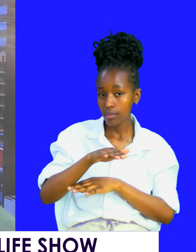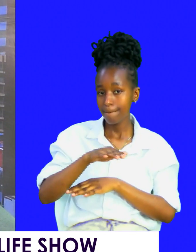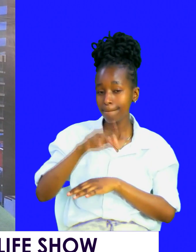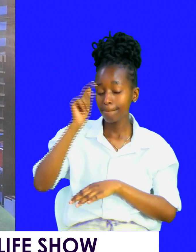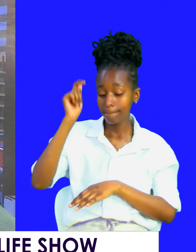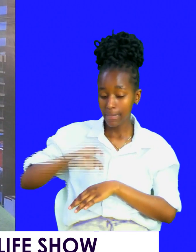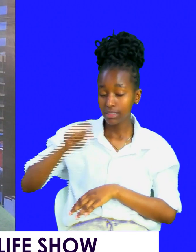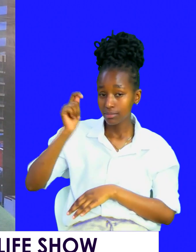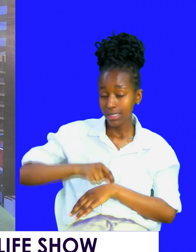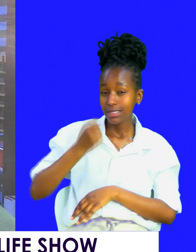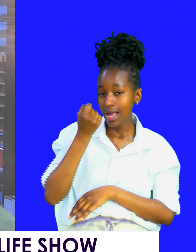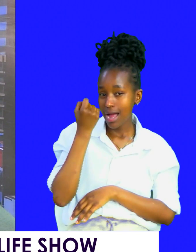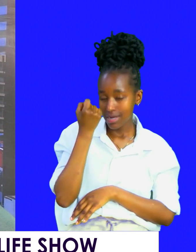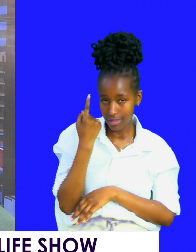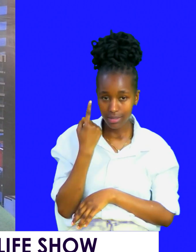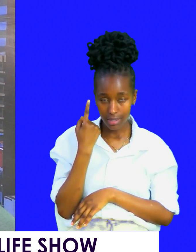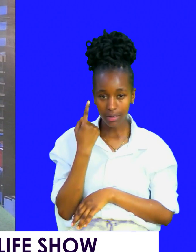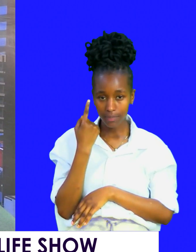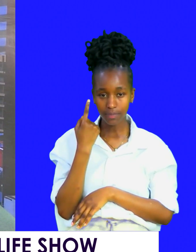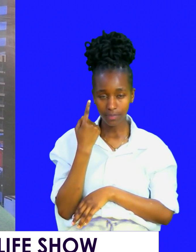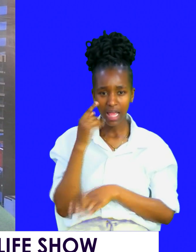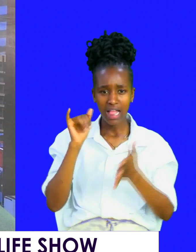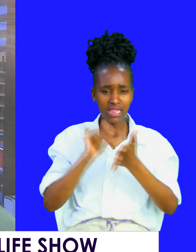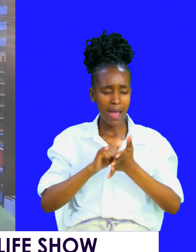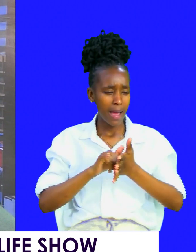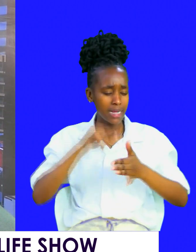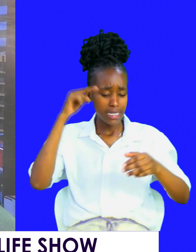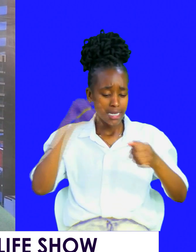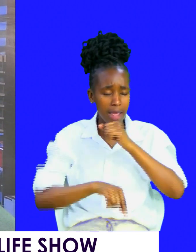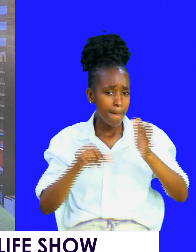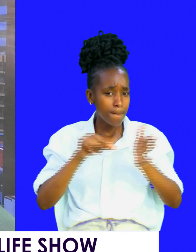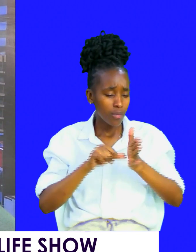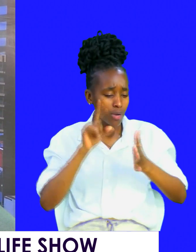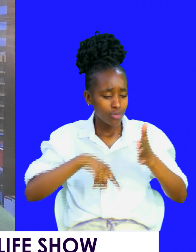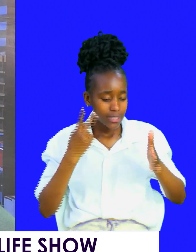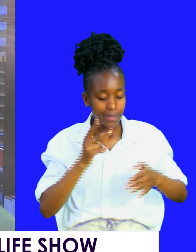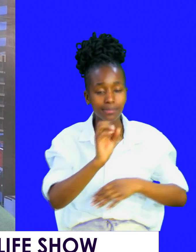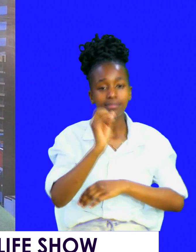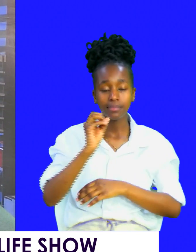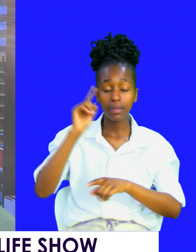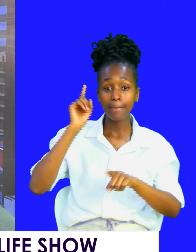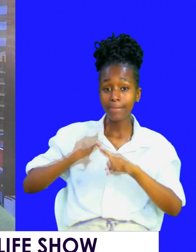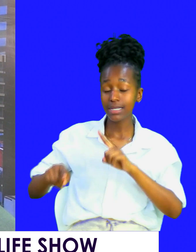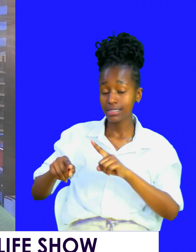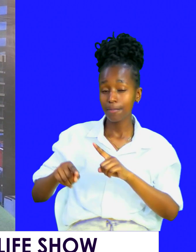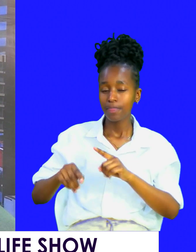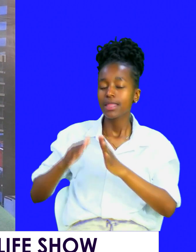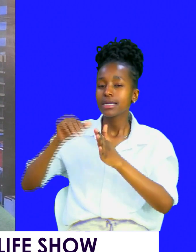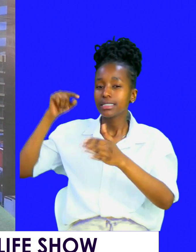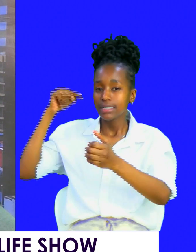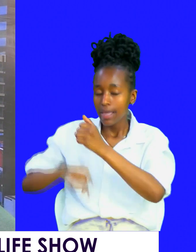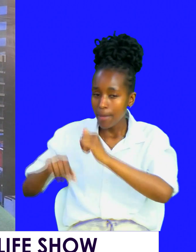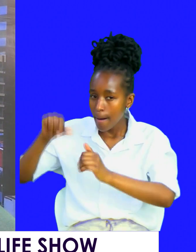problem is not what you're seeing. The deeper problem, you need to diagnose it. The deeper